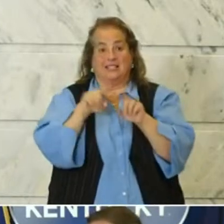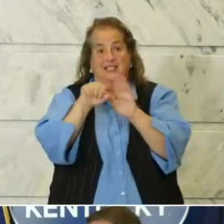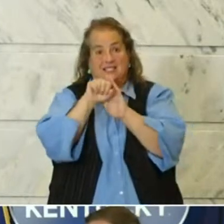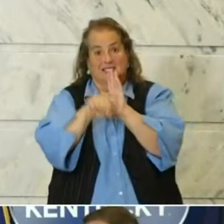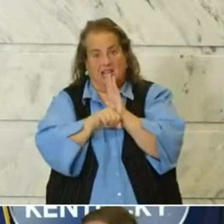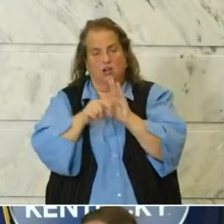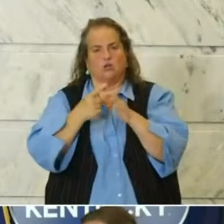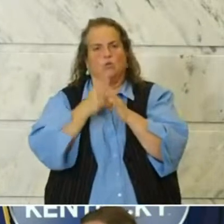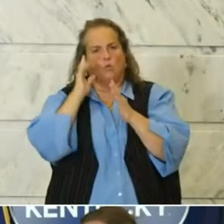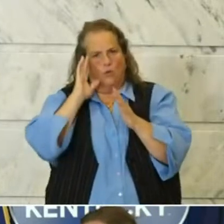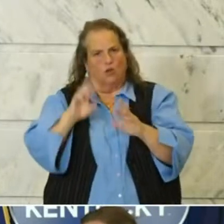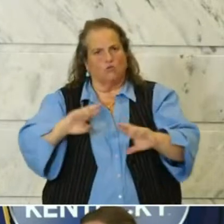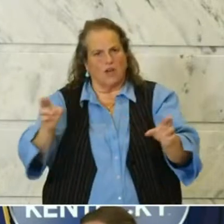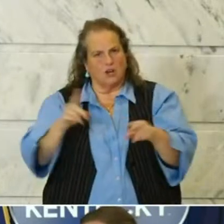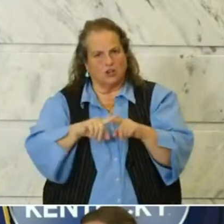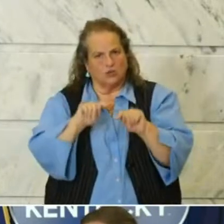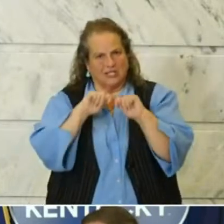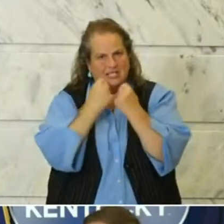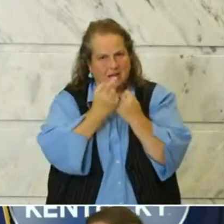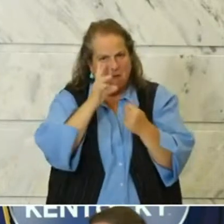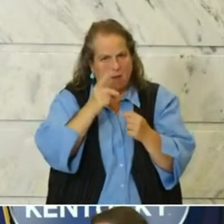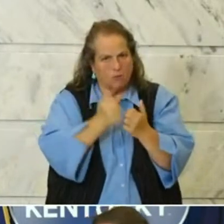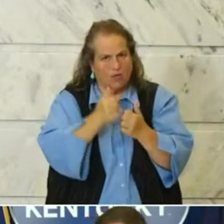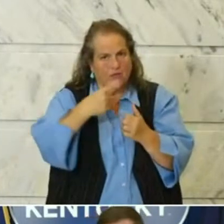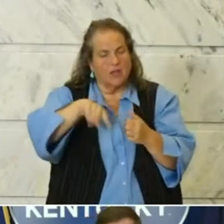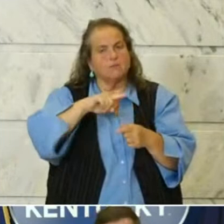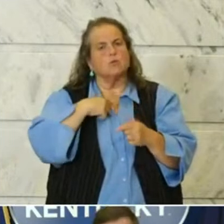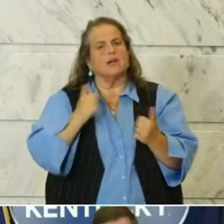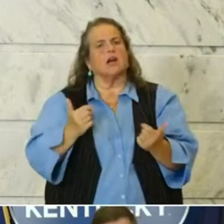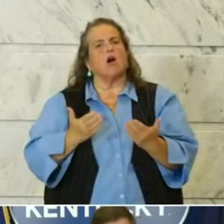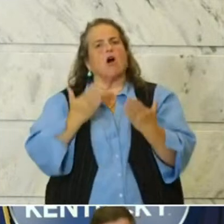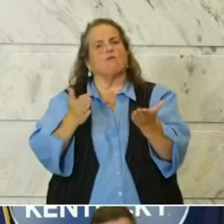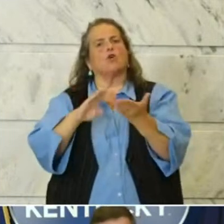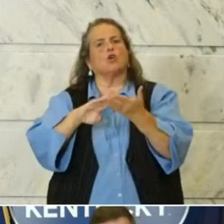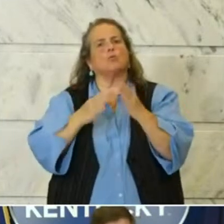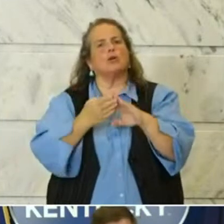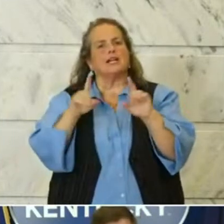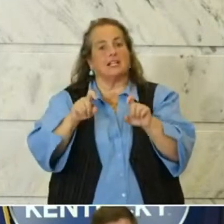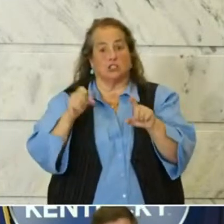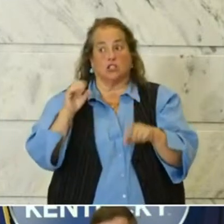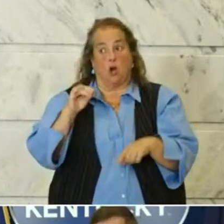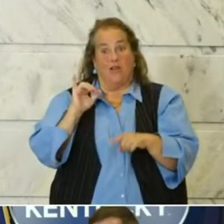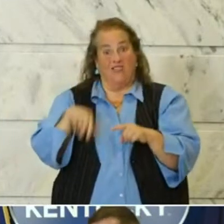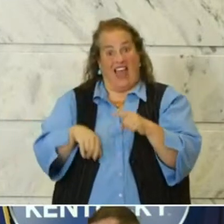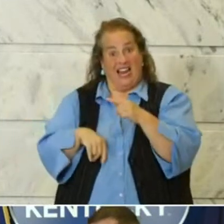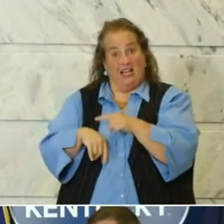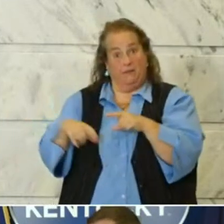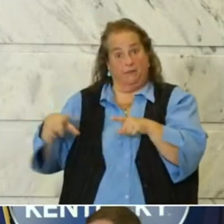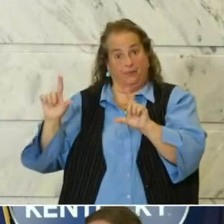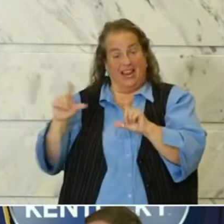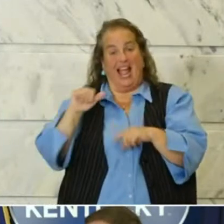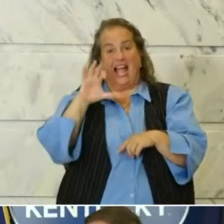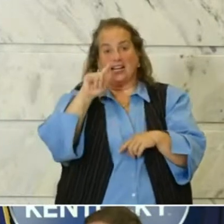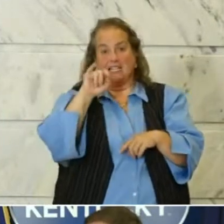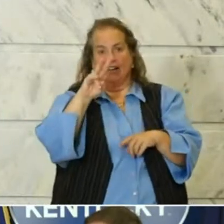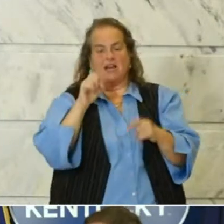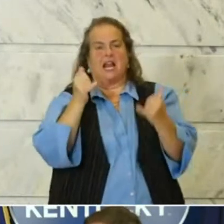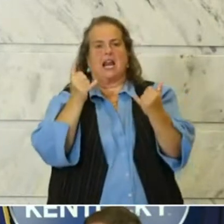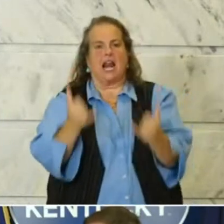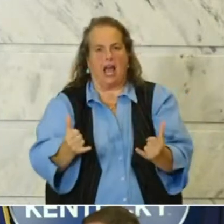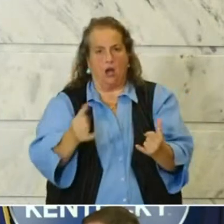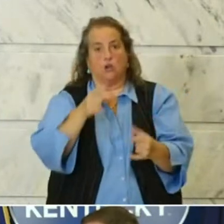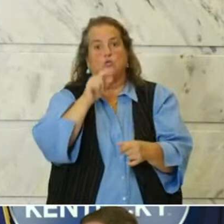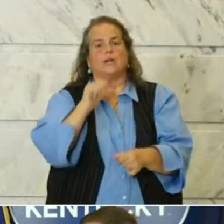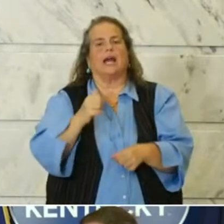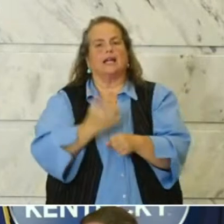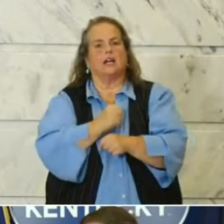make sure that we could still offer community testing. So this is active right now. You get an appointment tomorrow if they're available. You